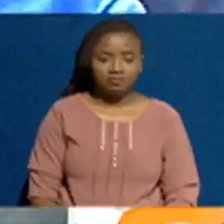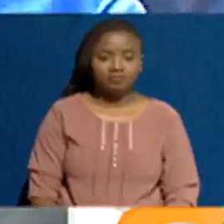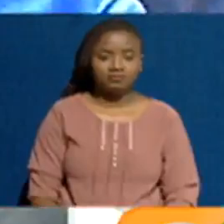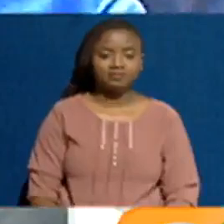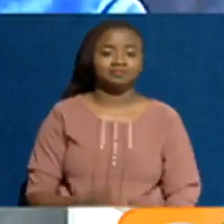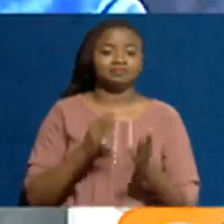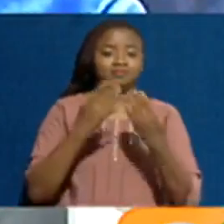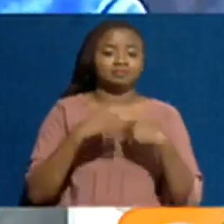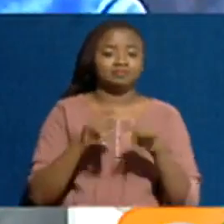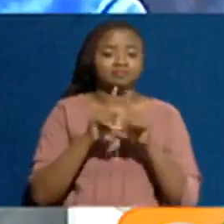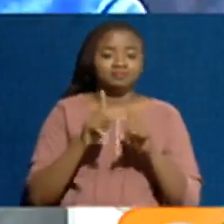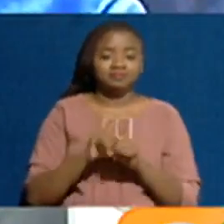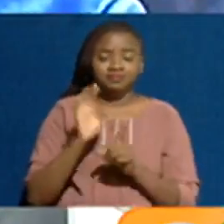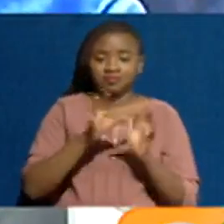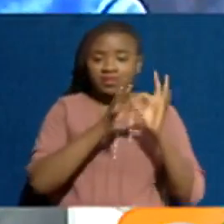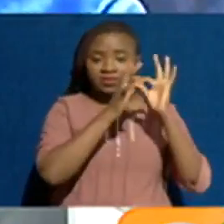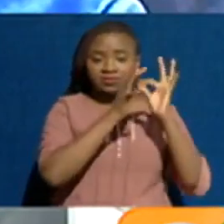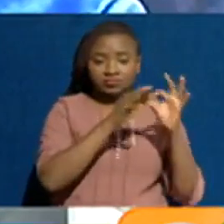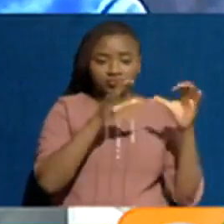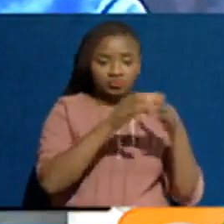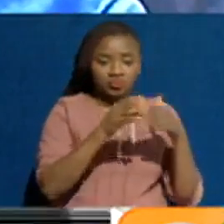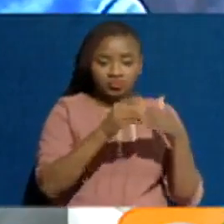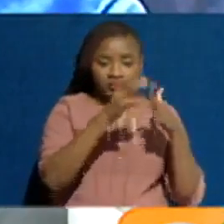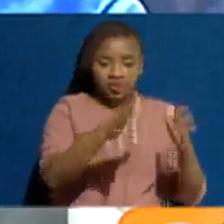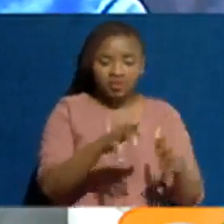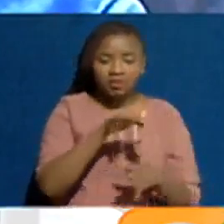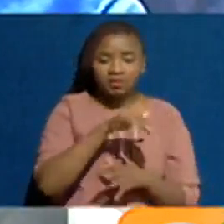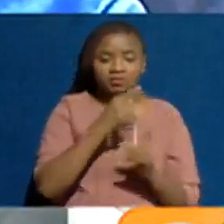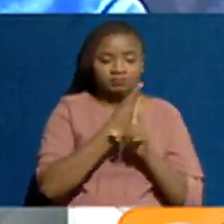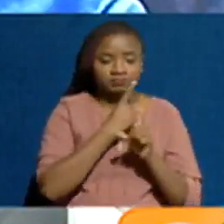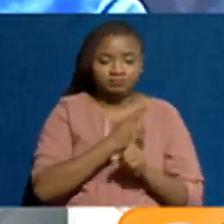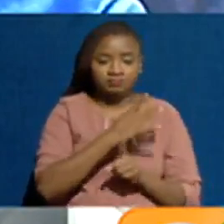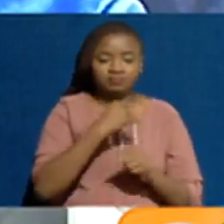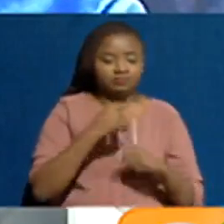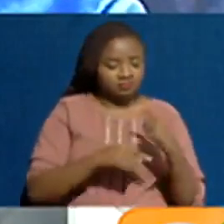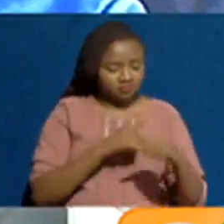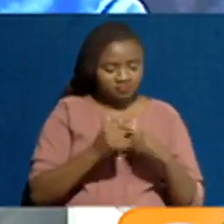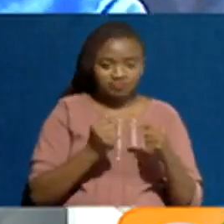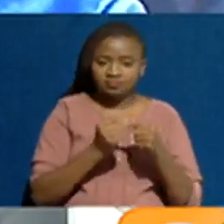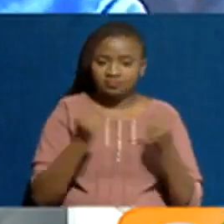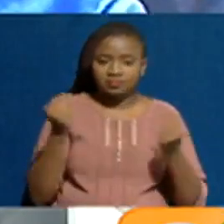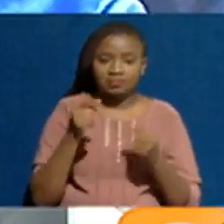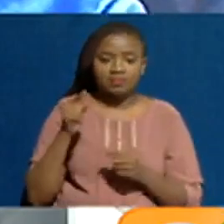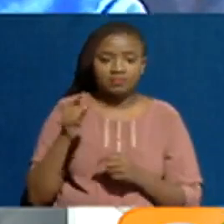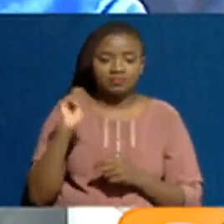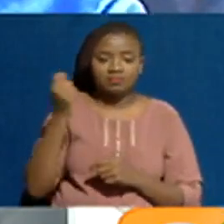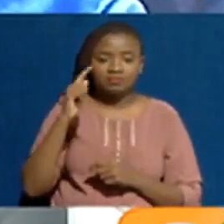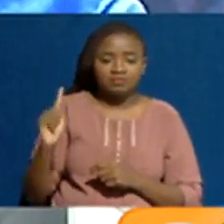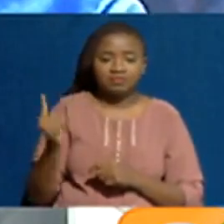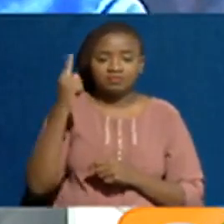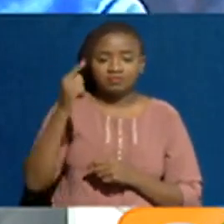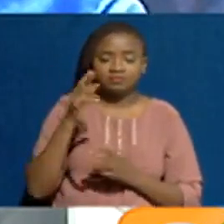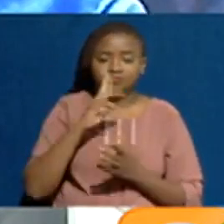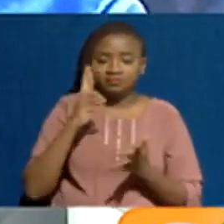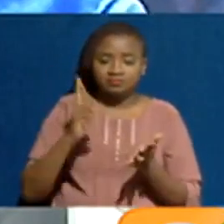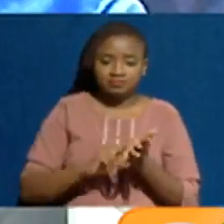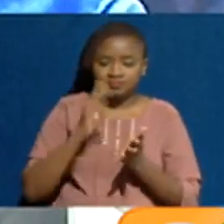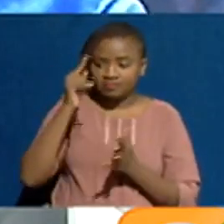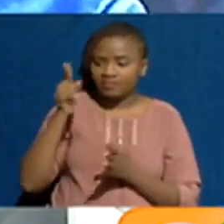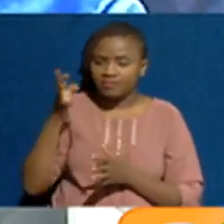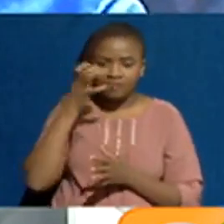And at the same time, Azimio One Kenya Alliance leaders have continued their onslaught on the Kenya Kwanza administration for turning a deaf ear on